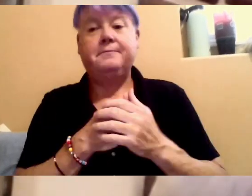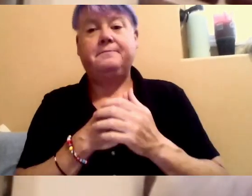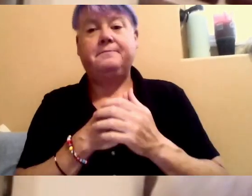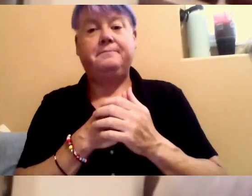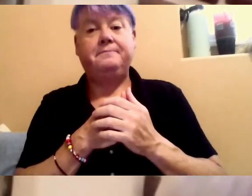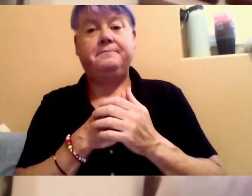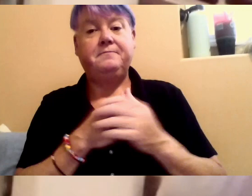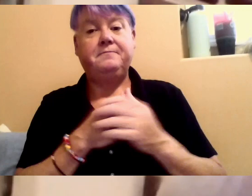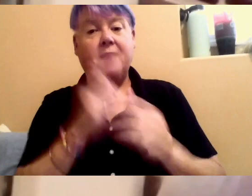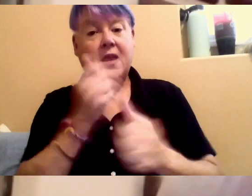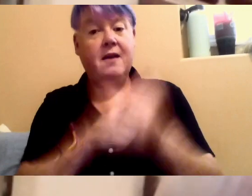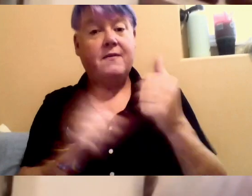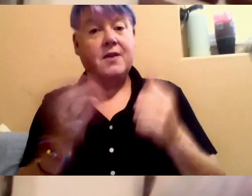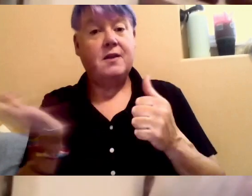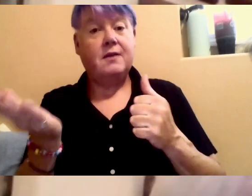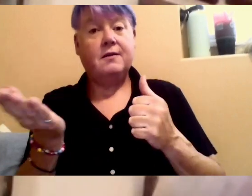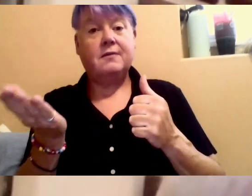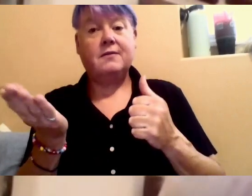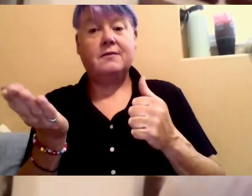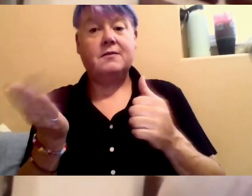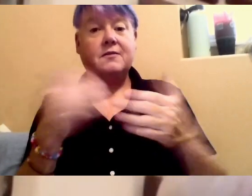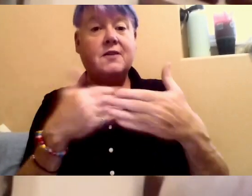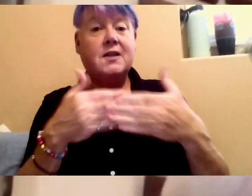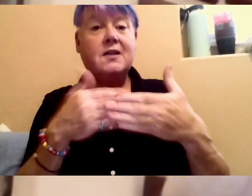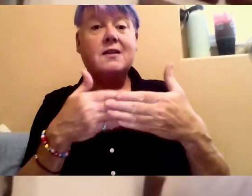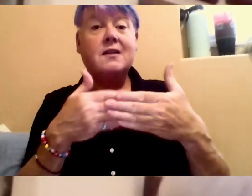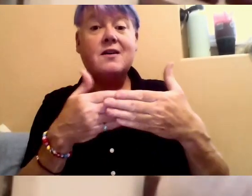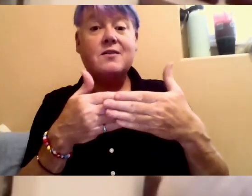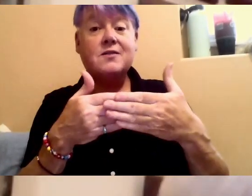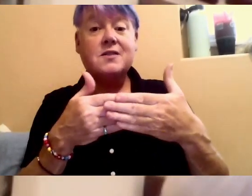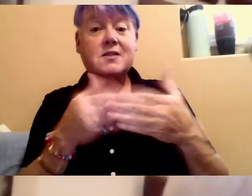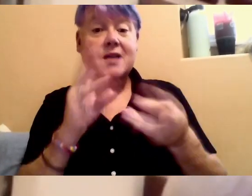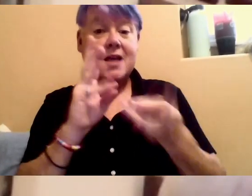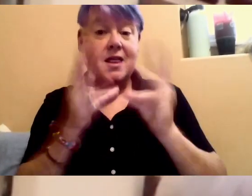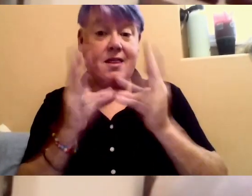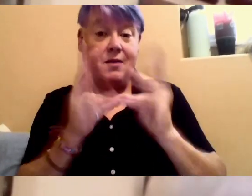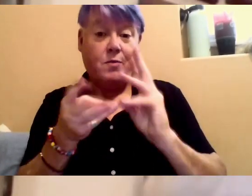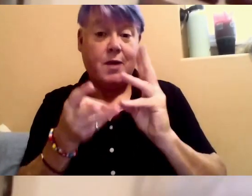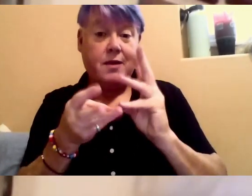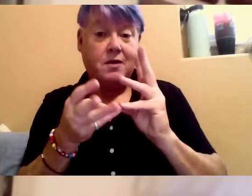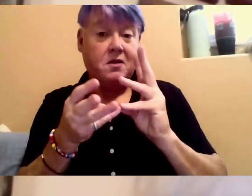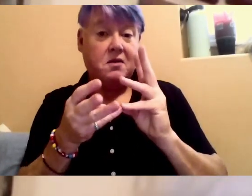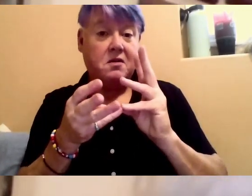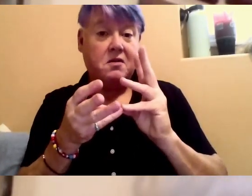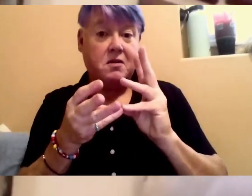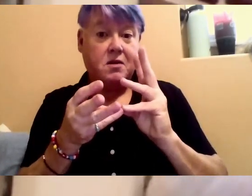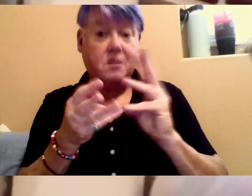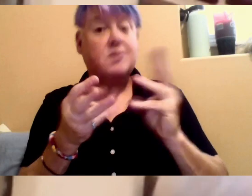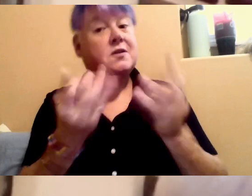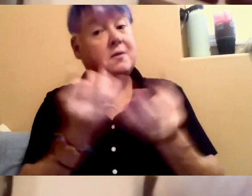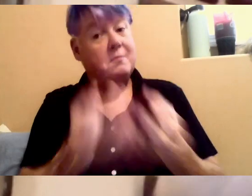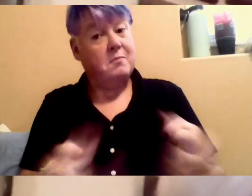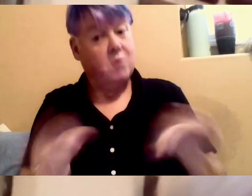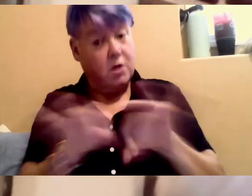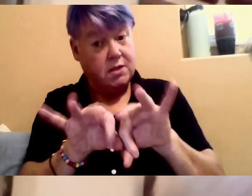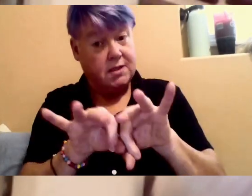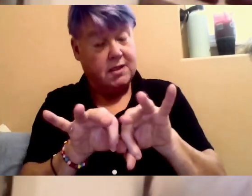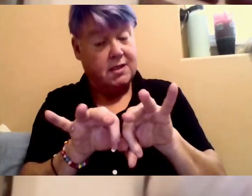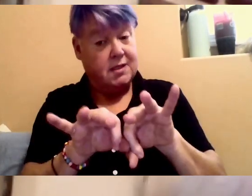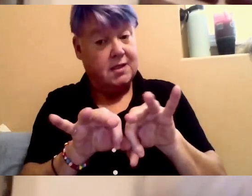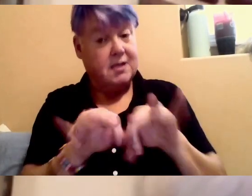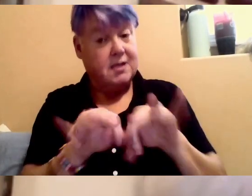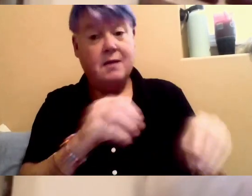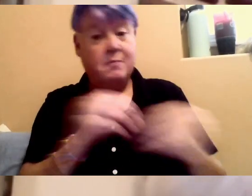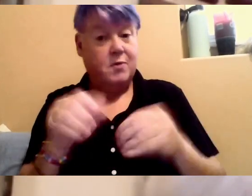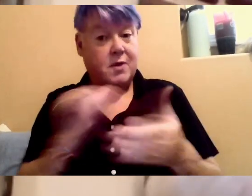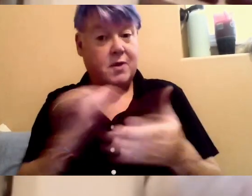was very close knit. The weather mattered tremendously. And I put that into books